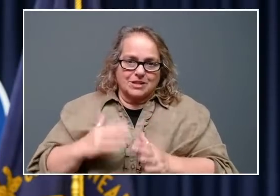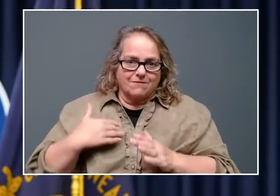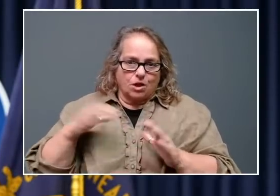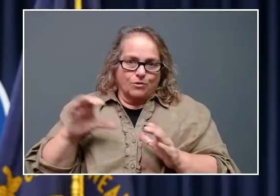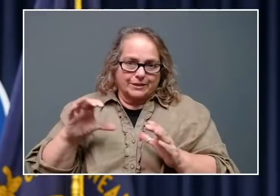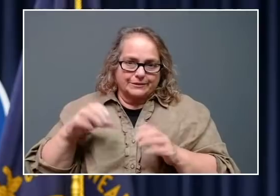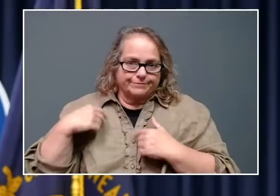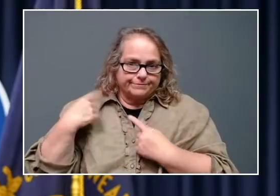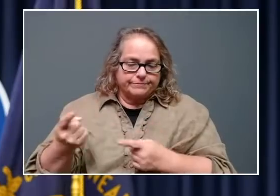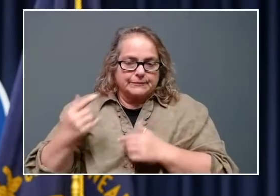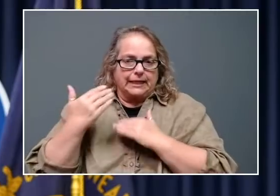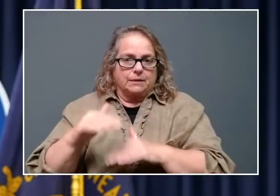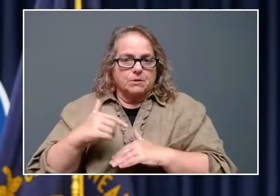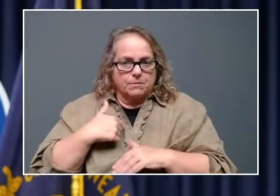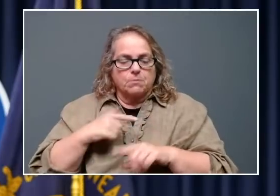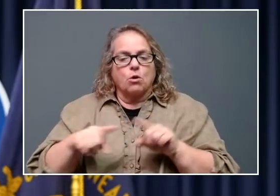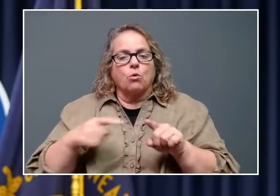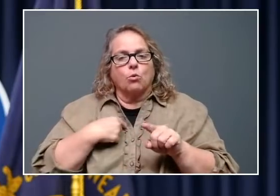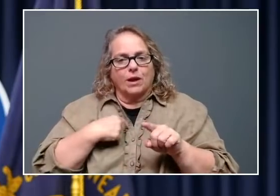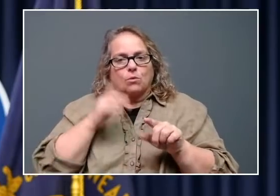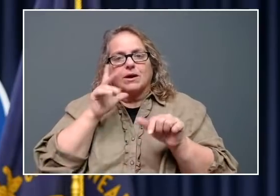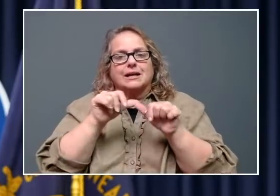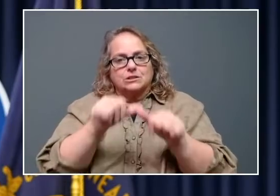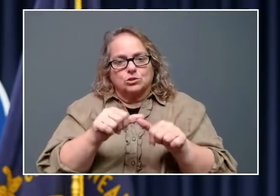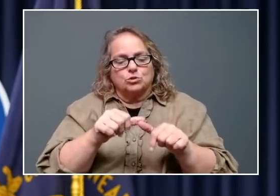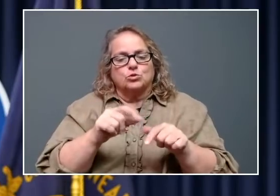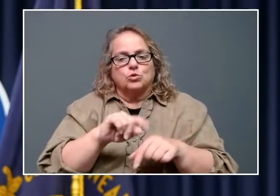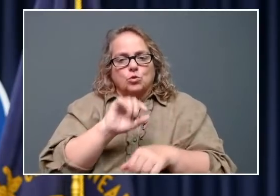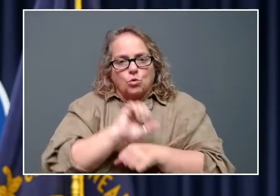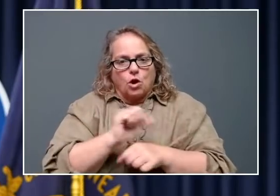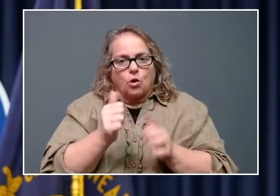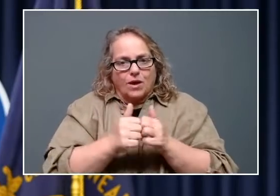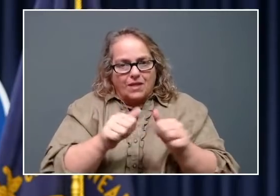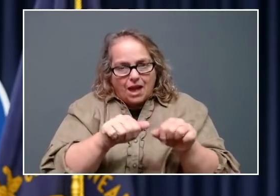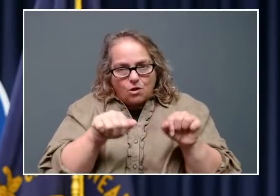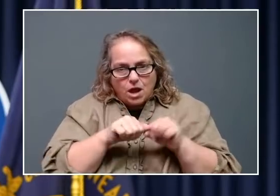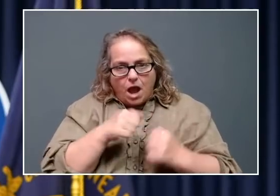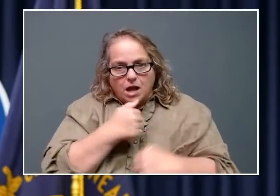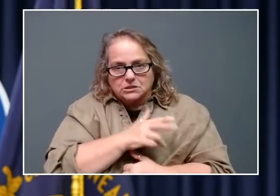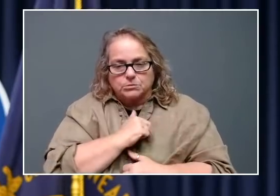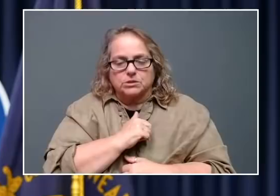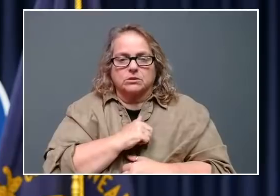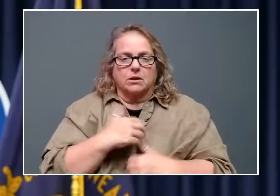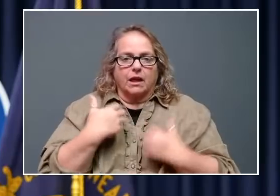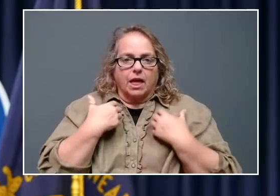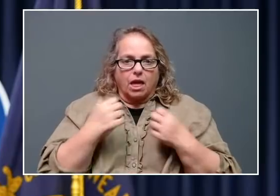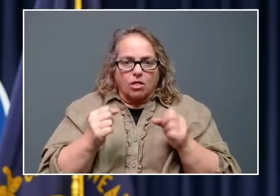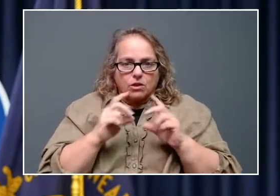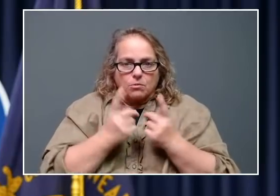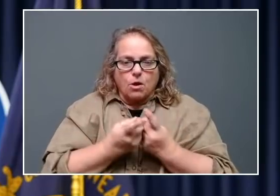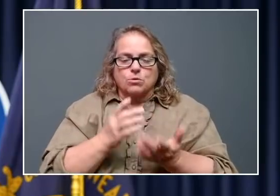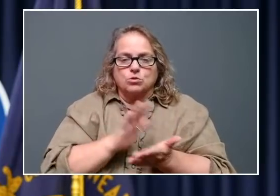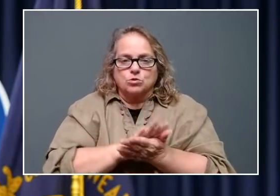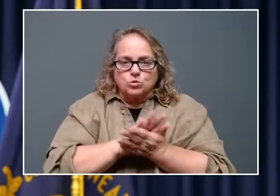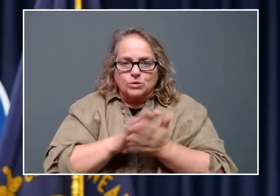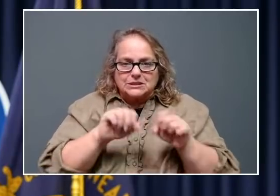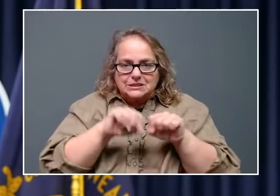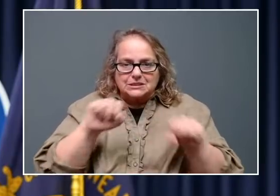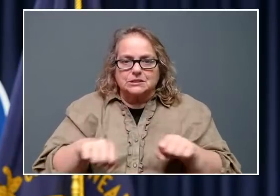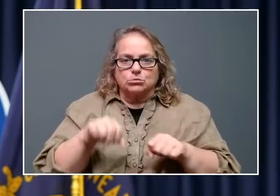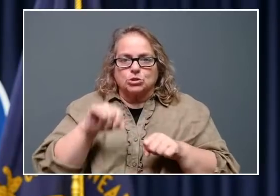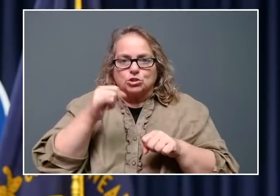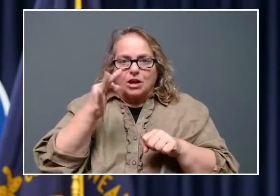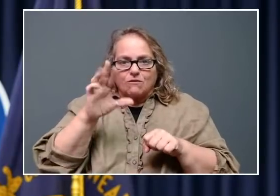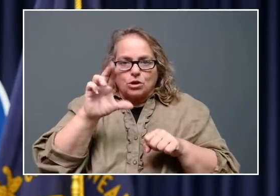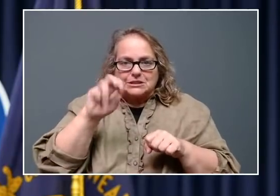area hospitals, with the local health department, with the school system. Jefferson County continuing to mask is